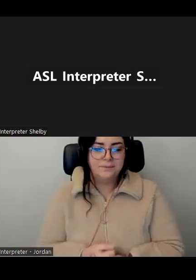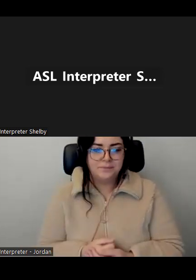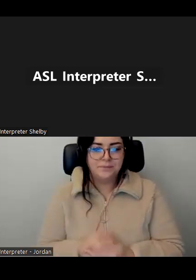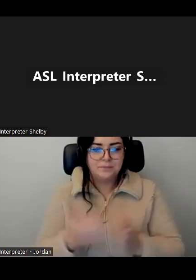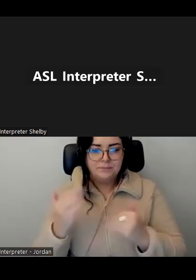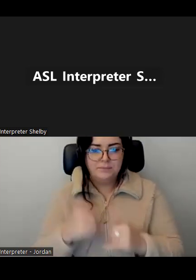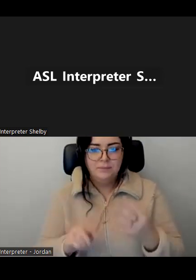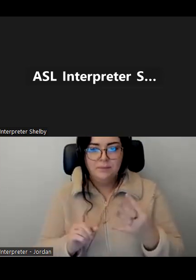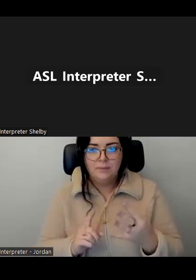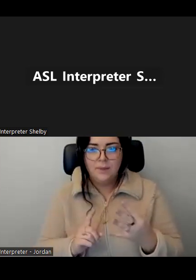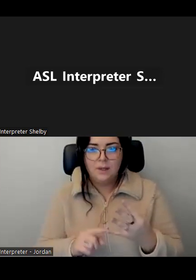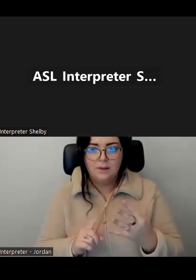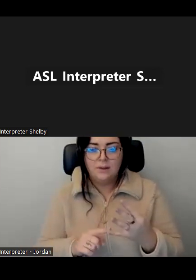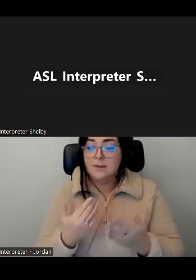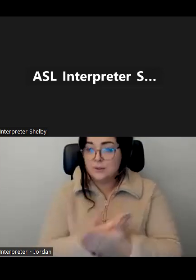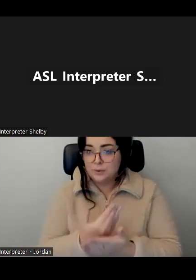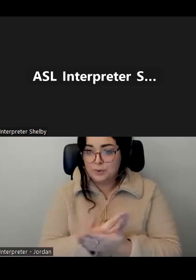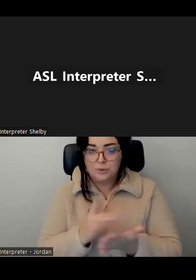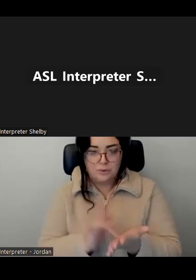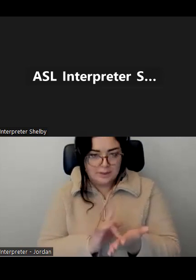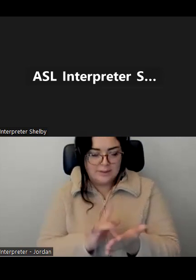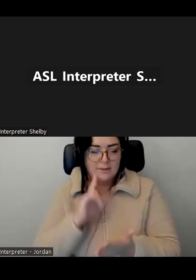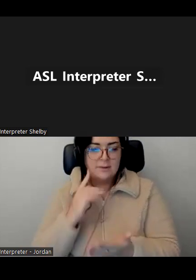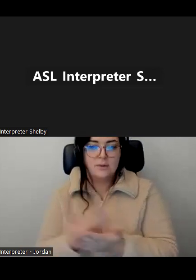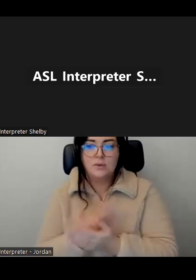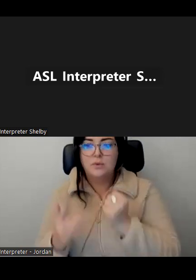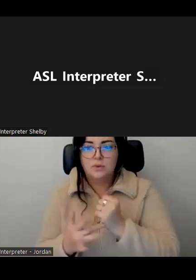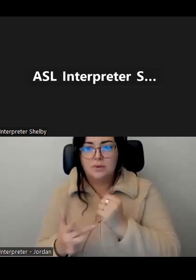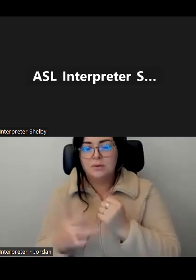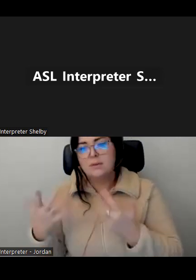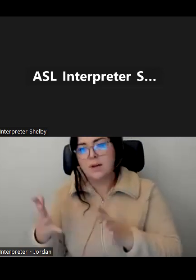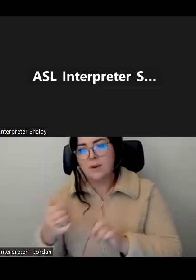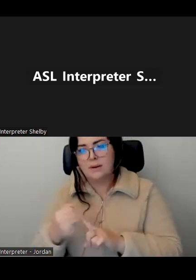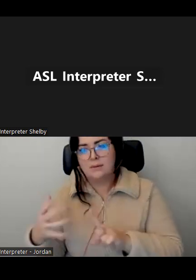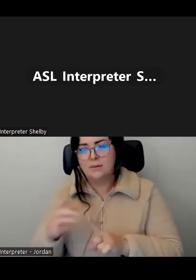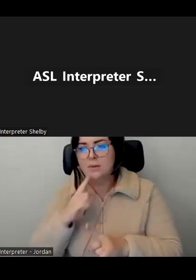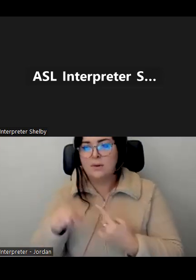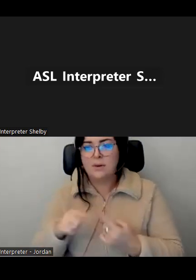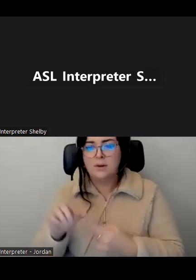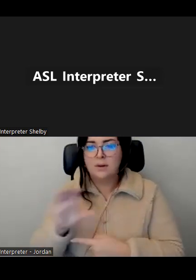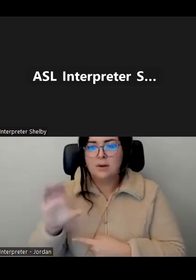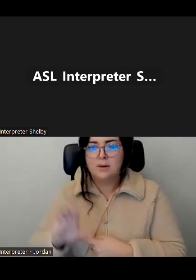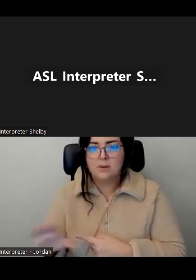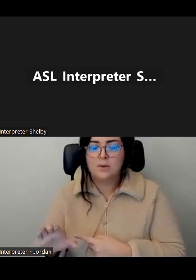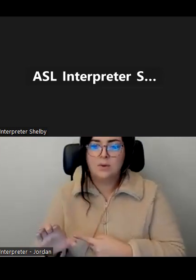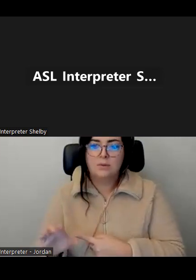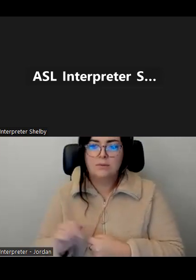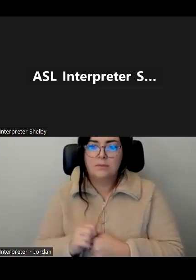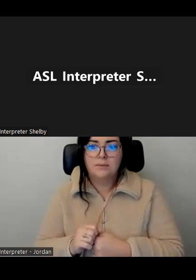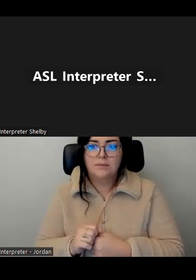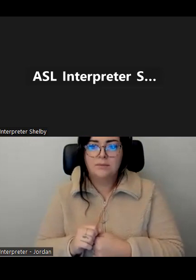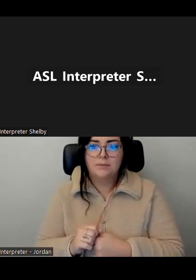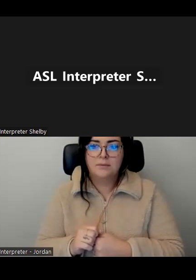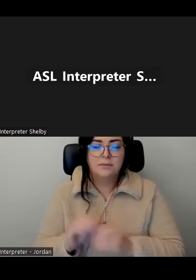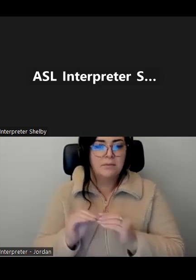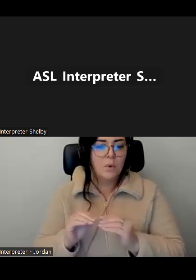And then there's always new medications and technologies coming out. I already talked about Zoom and people getting more and more used